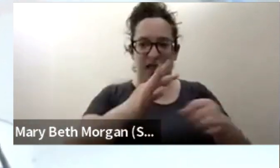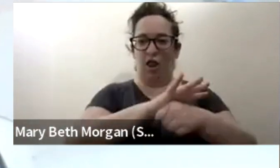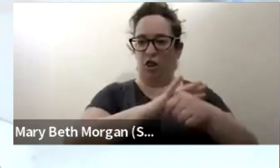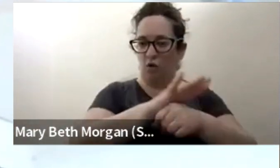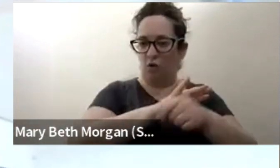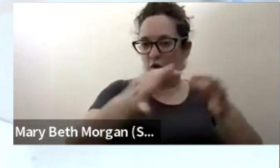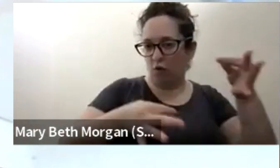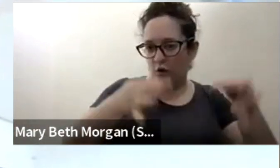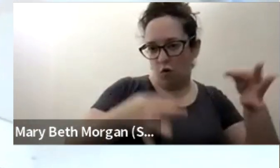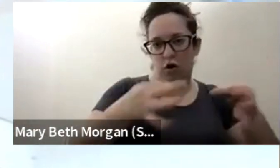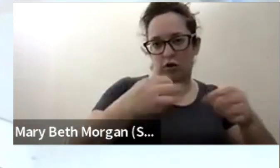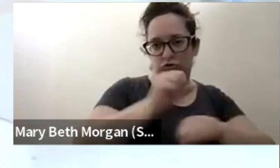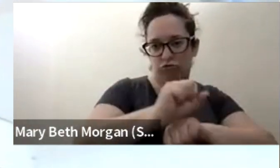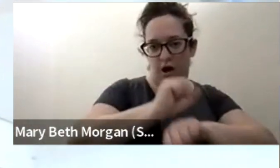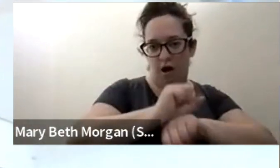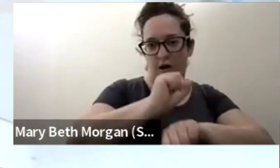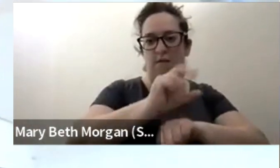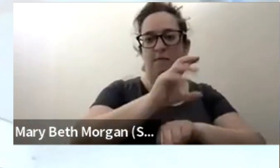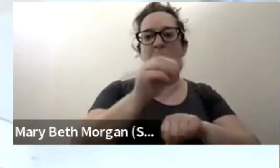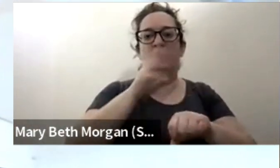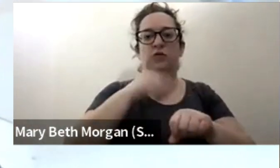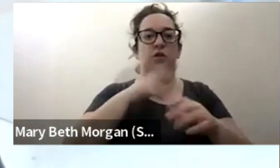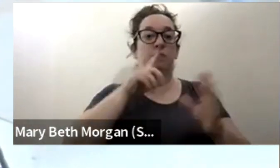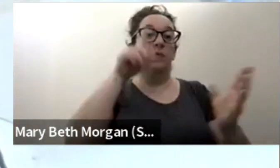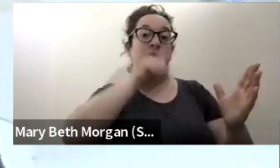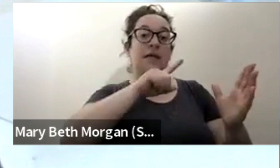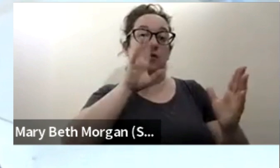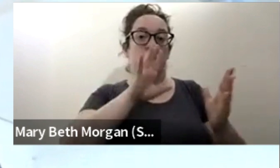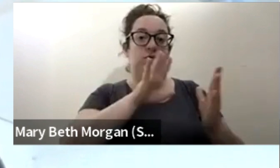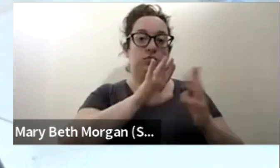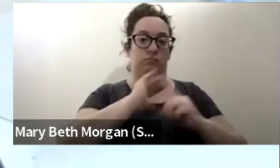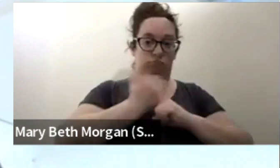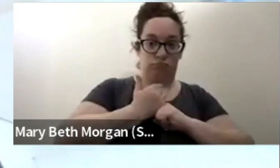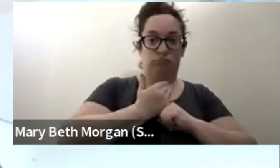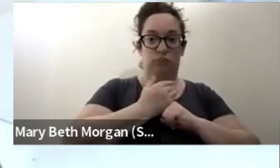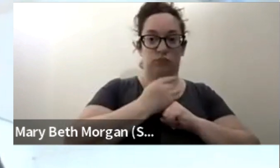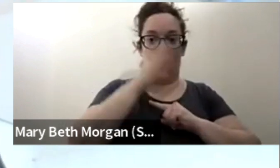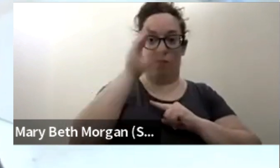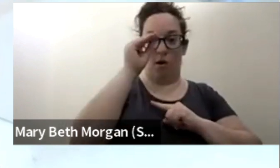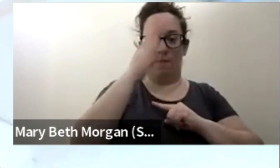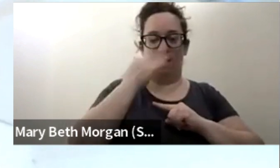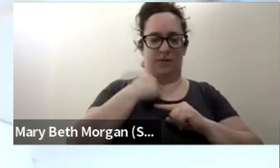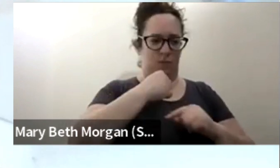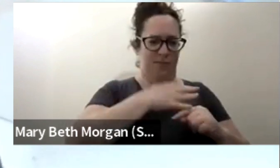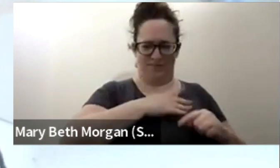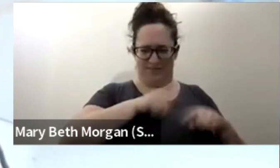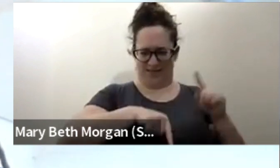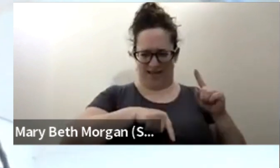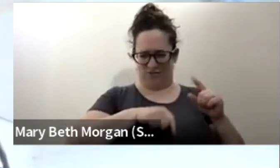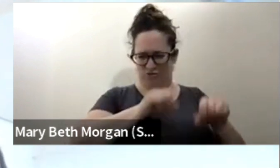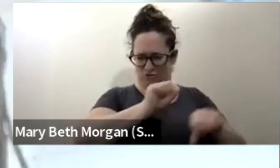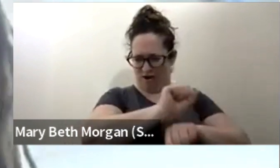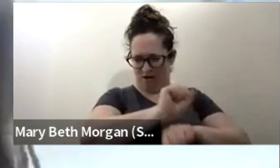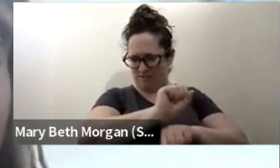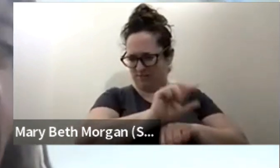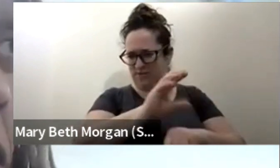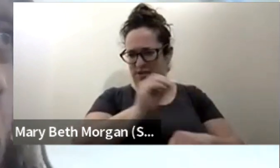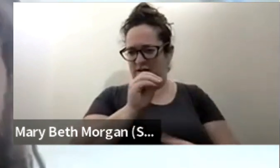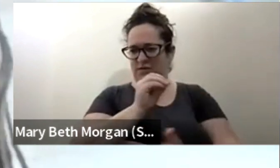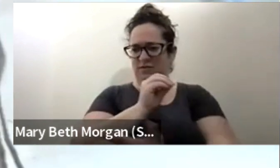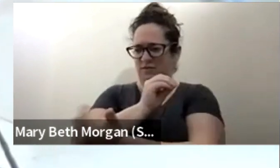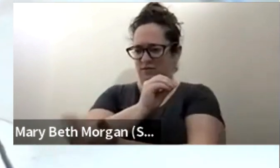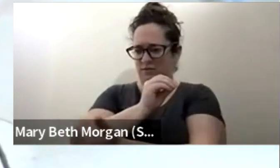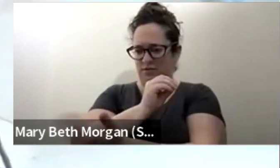she decides that she's going to get a job in the local court, and she's going to pretend to be a boy to do this because it's hard for women to